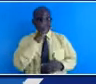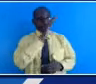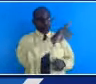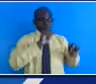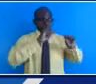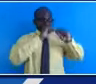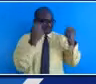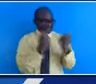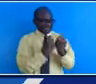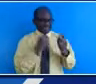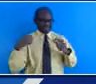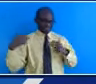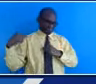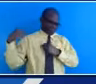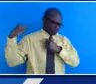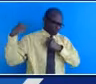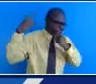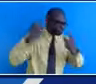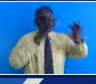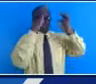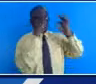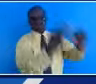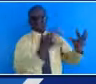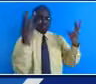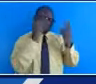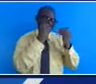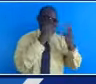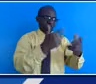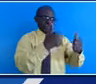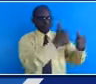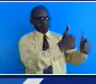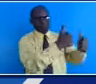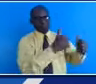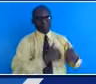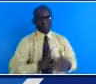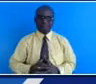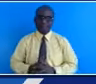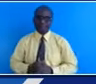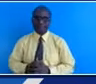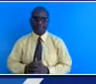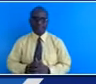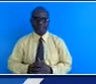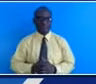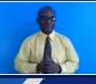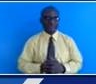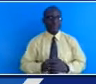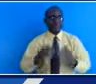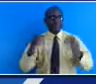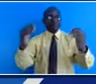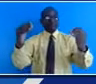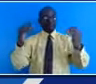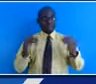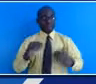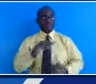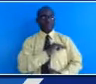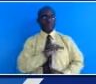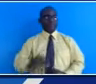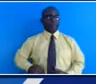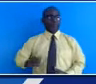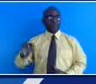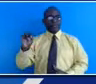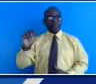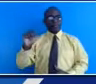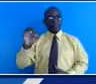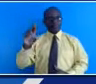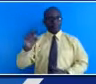the village of Croton-on-Hudson. There are 45 local governments in Westchester County. And if you live in one side of the county, you might not know particularly